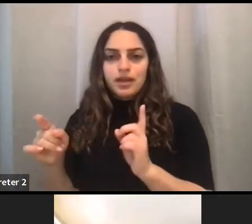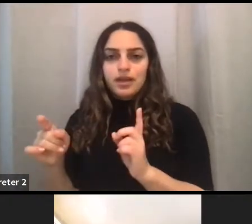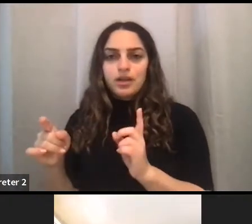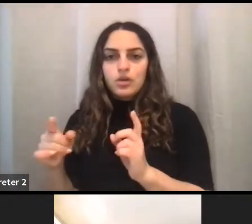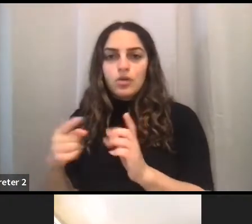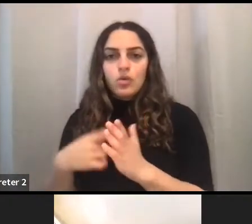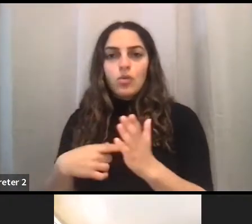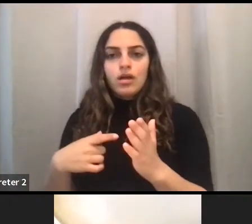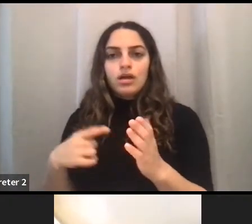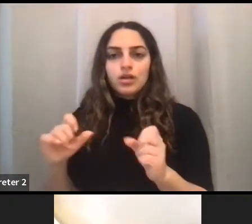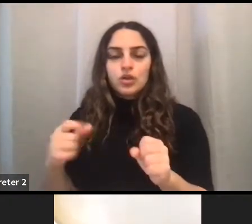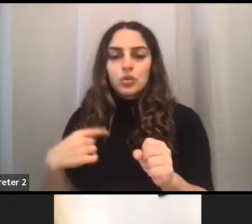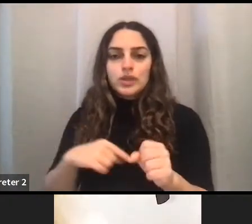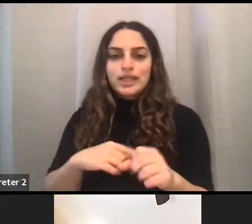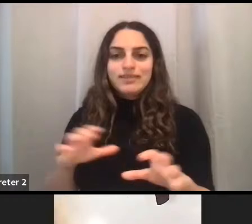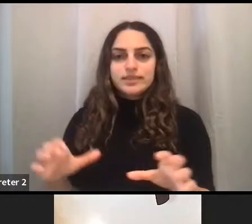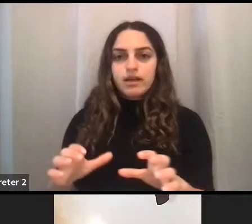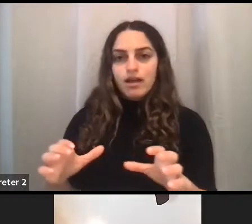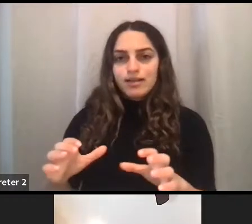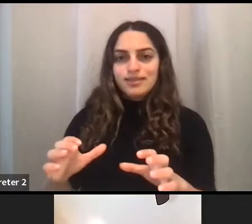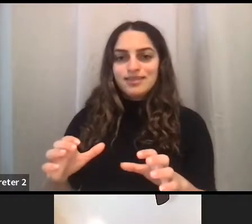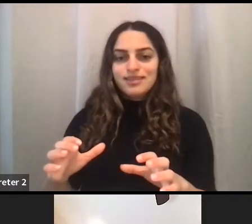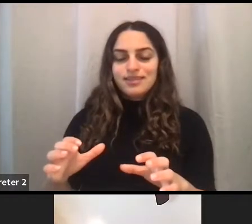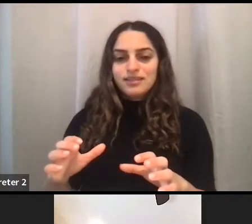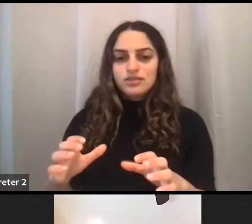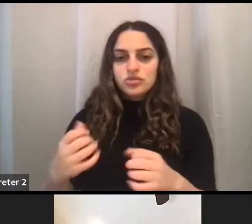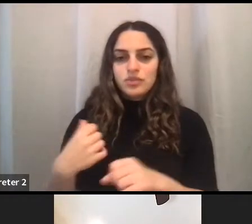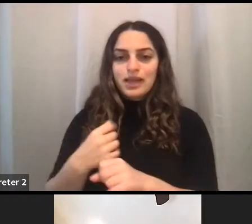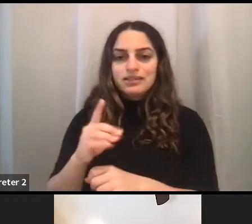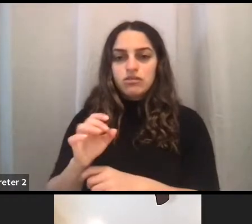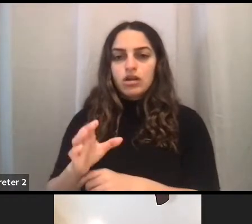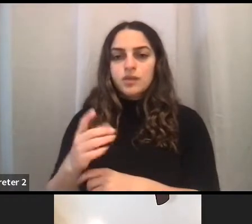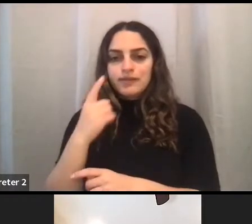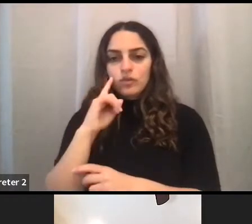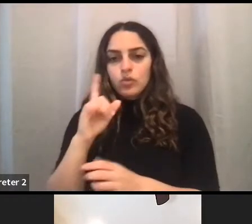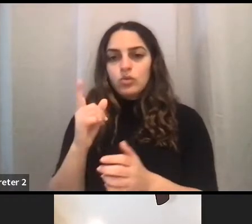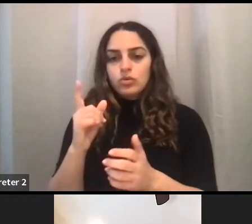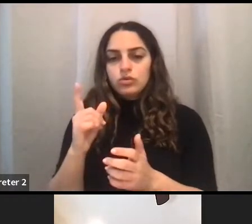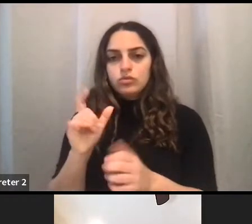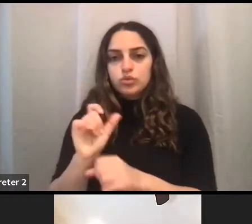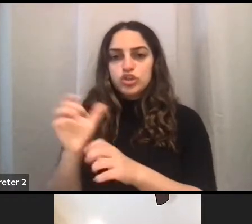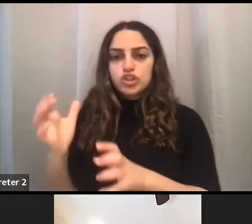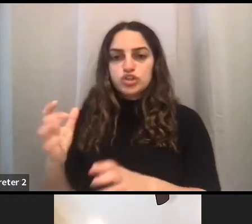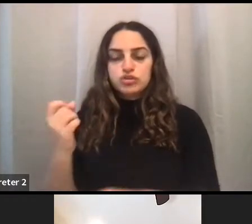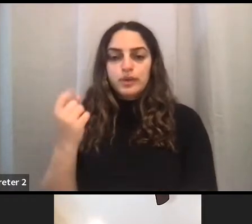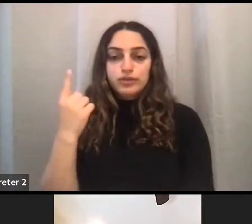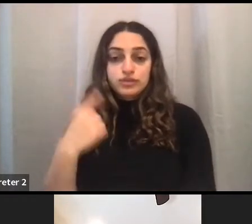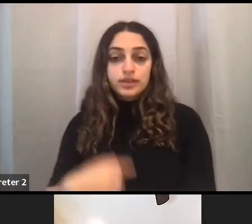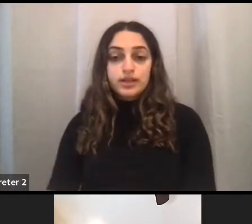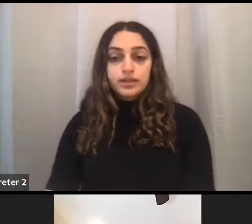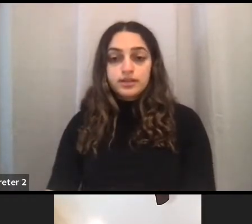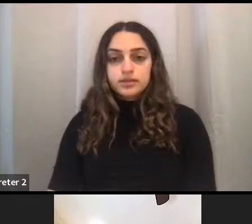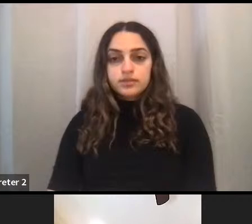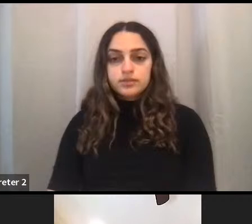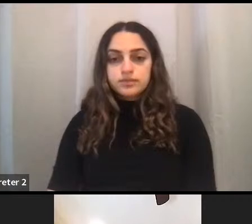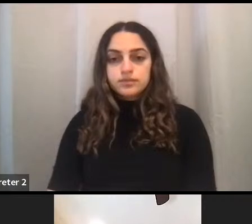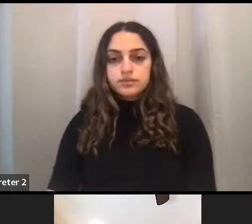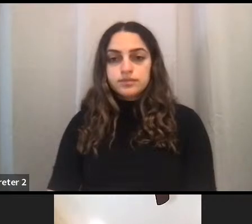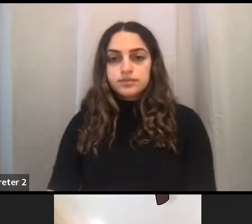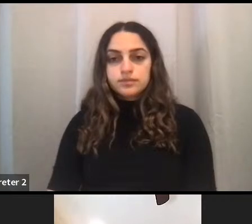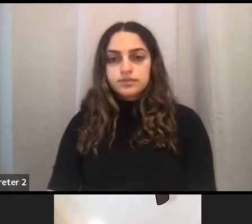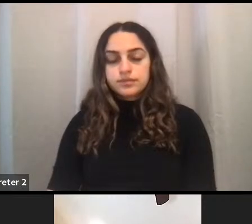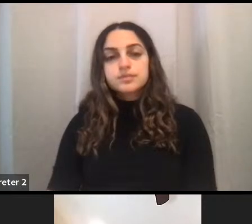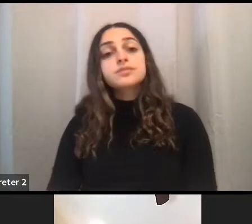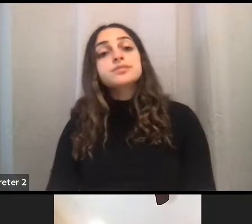we have done to make a document um for for everyone for workers to understand well like i